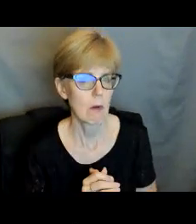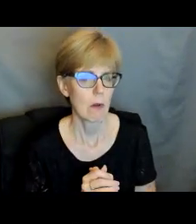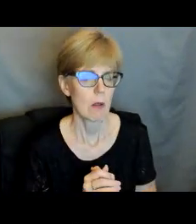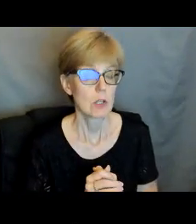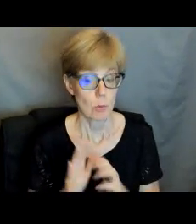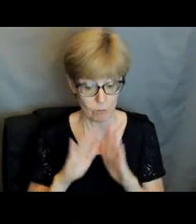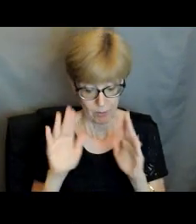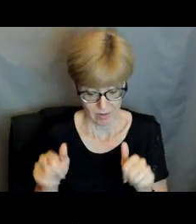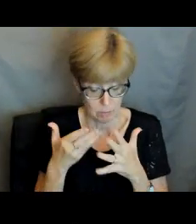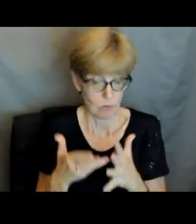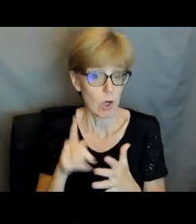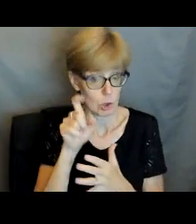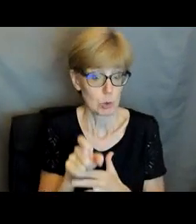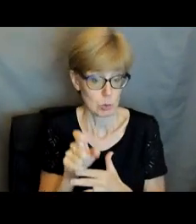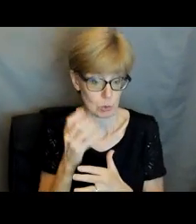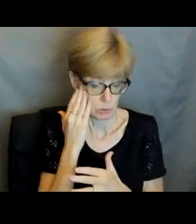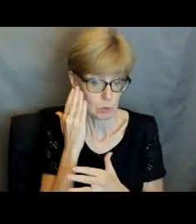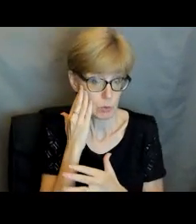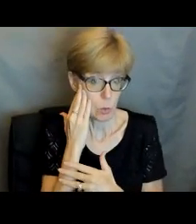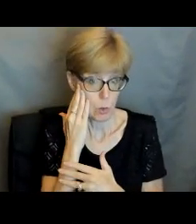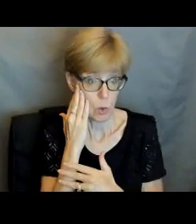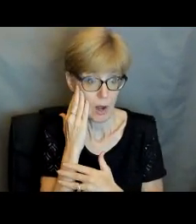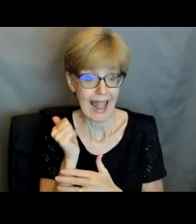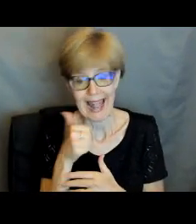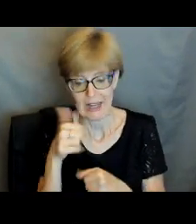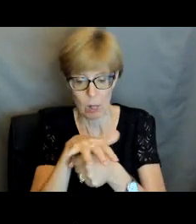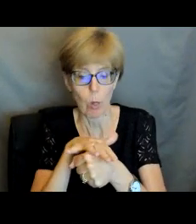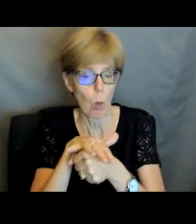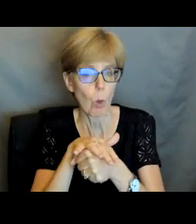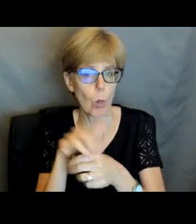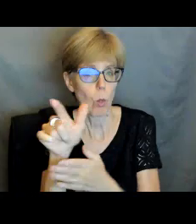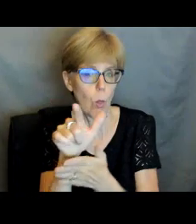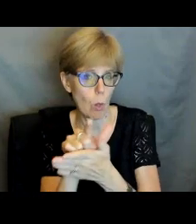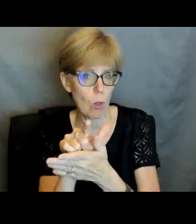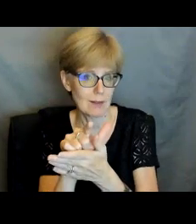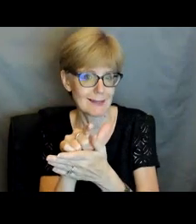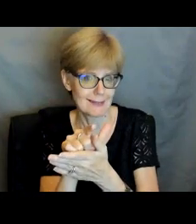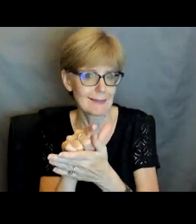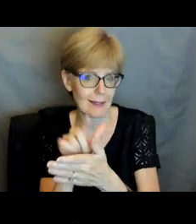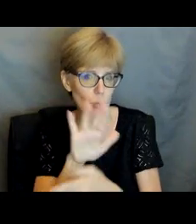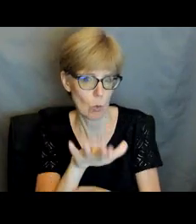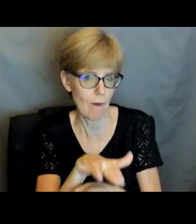important to know if there's any local ordinances in your area.